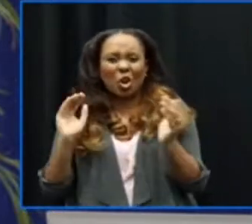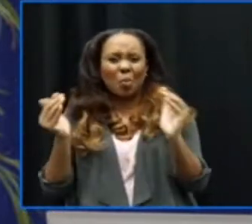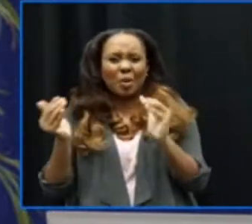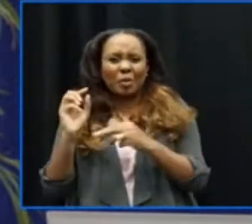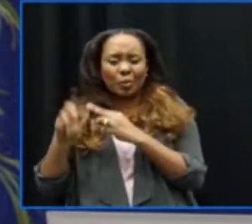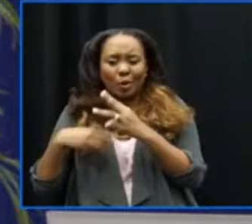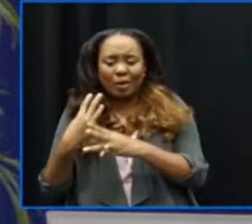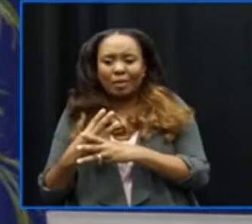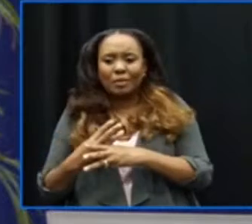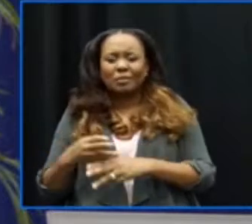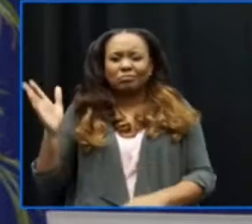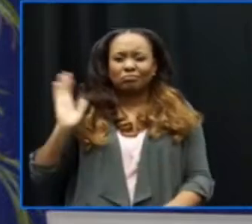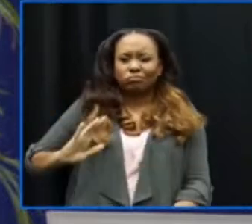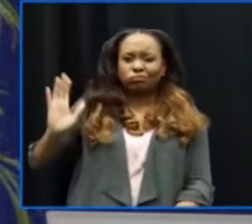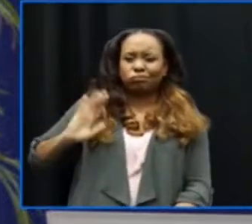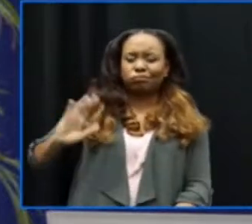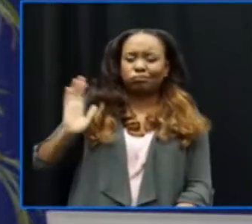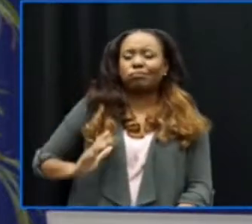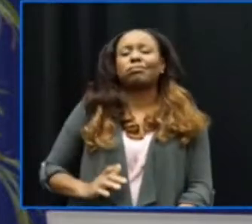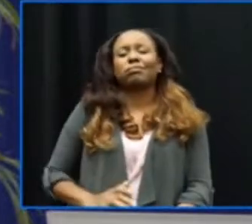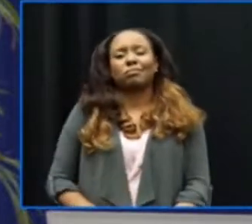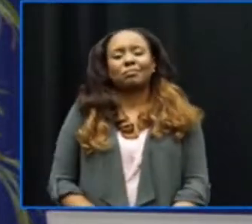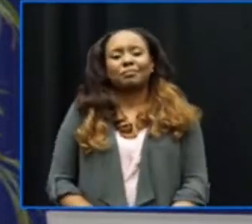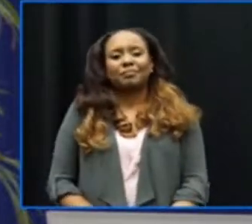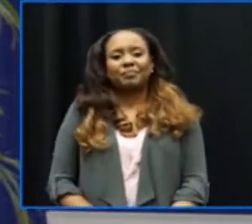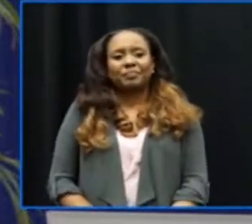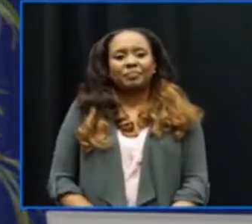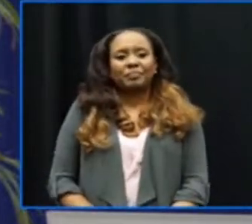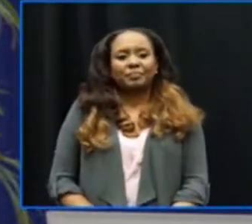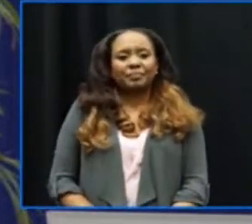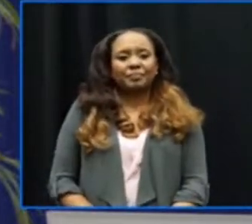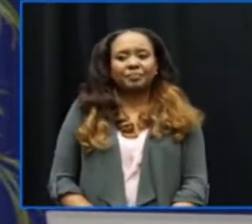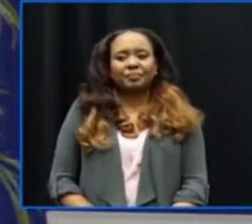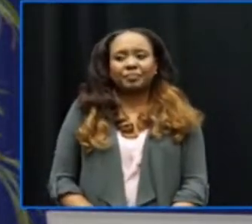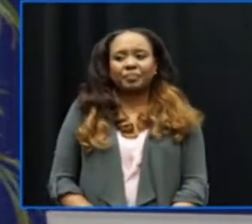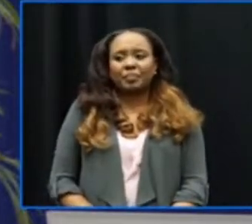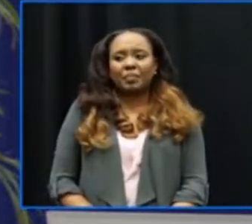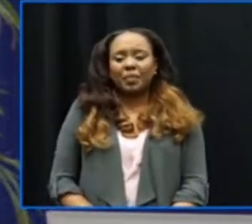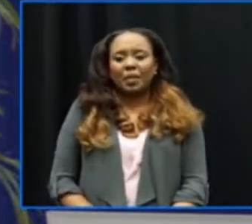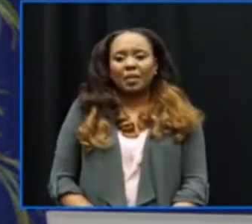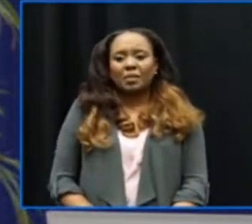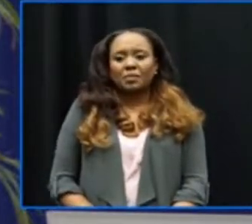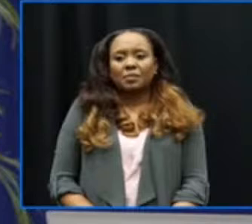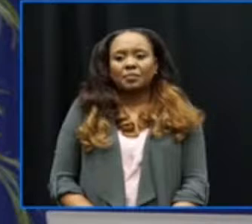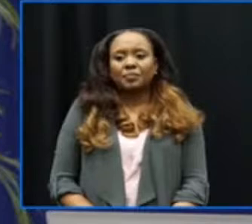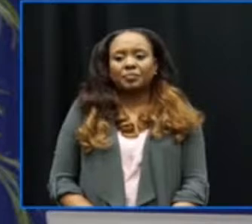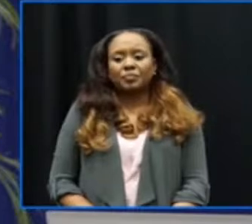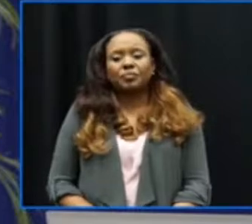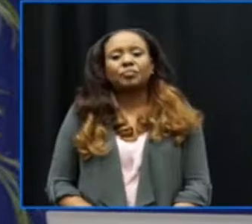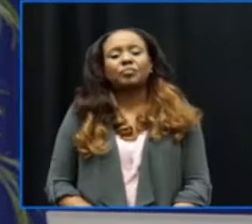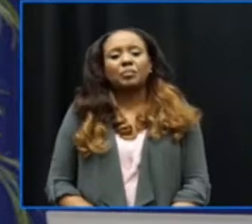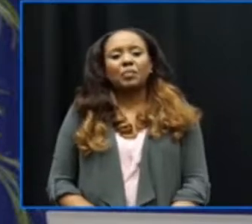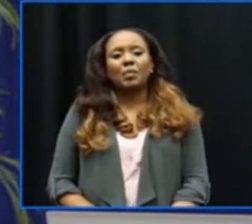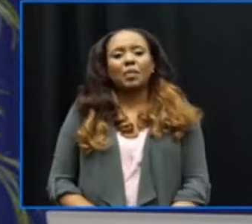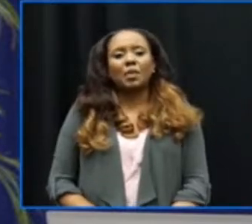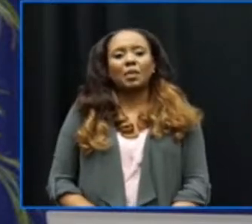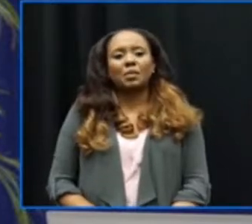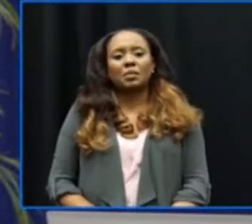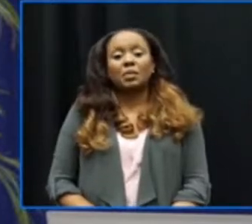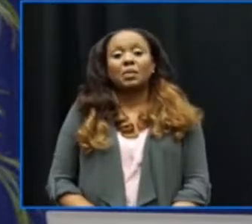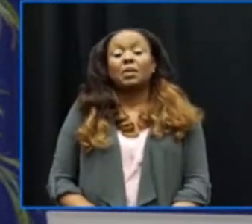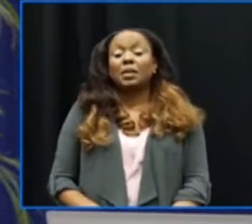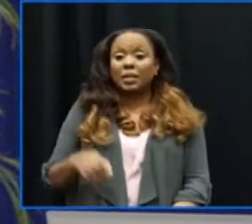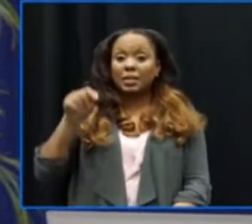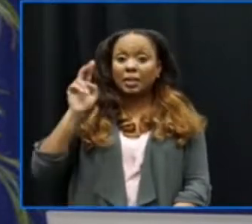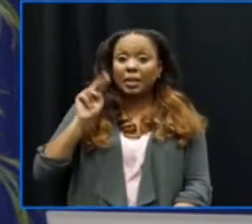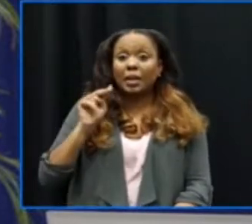of why we were that good. So it is not just something we can say, let's abandon it. It's been a part of who we are and how we